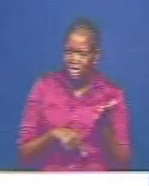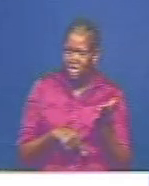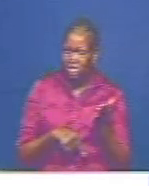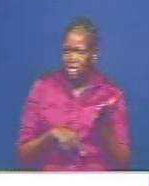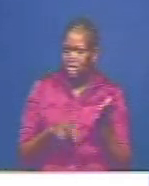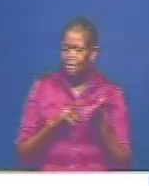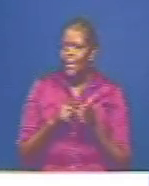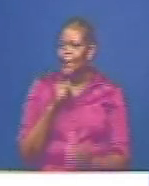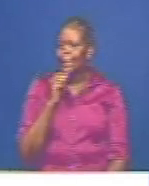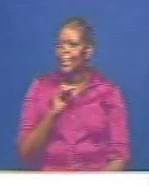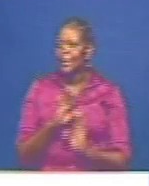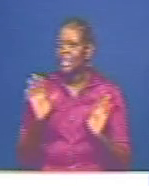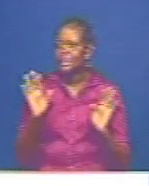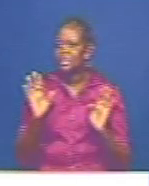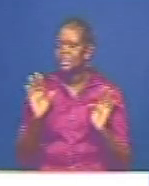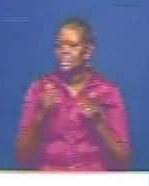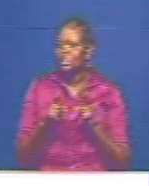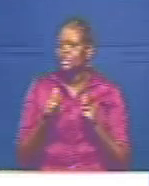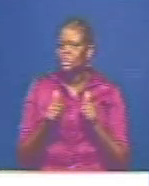means a boy. In which language now?